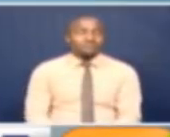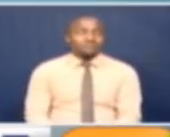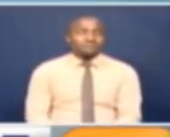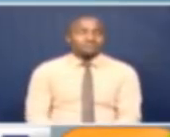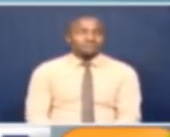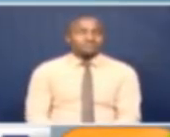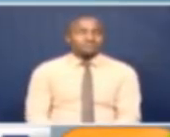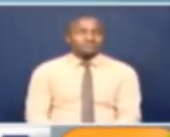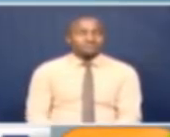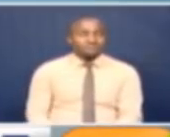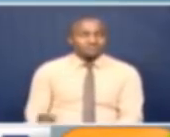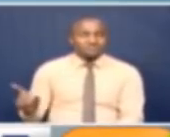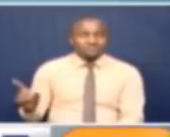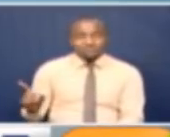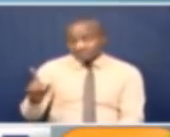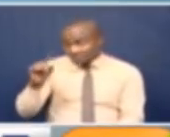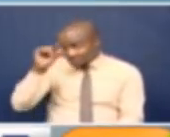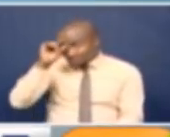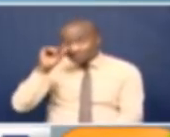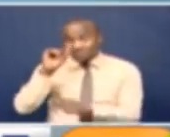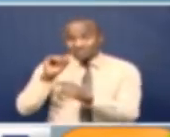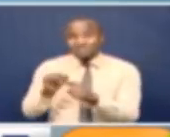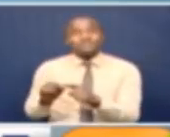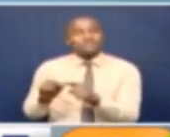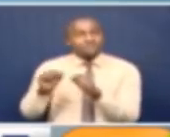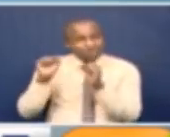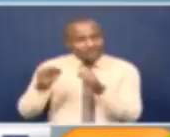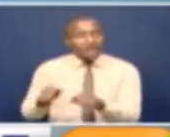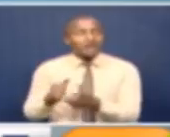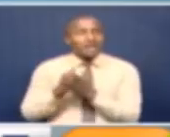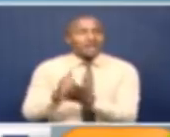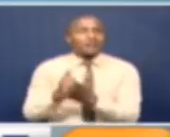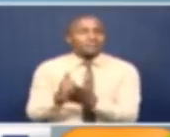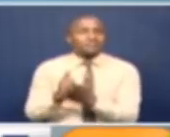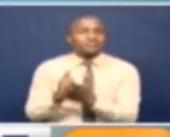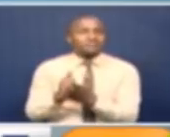Moha Mogeni, you say, Nusum Kate is the only way out of Kenya. Out for Kenya, rather,